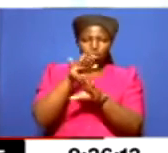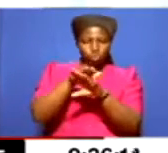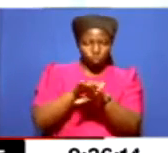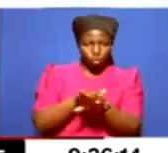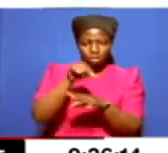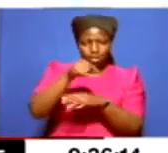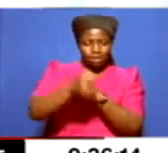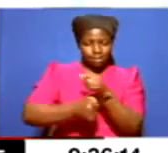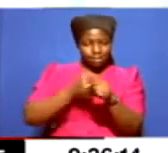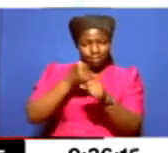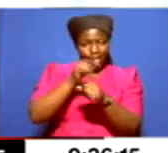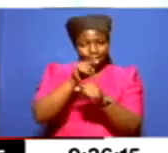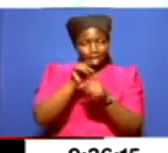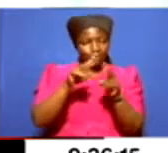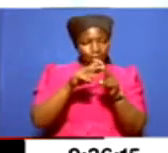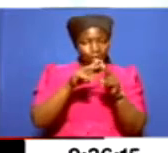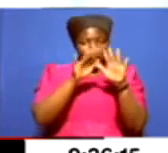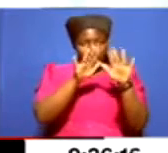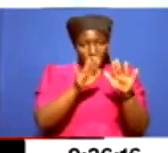wild card,